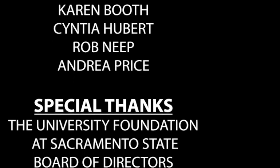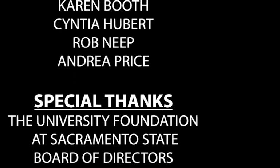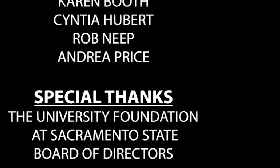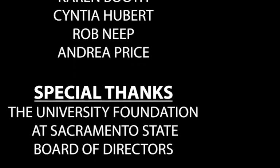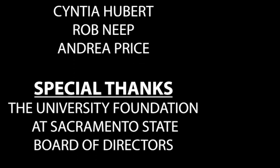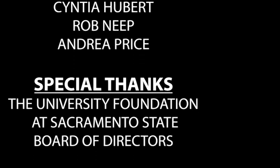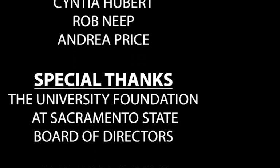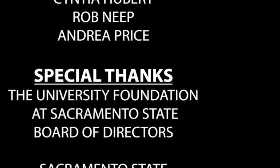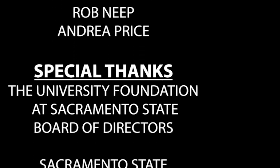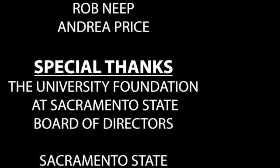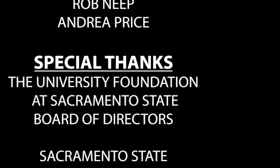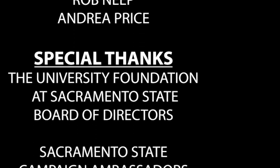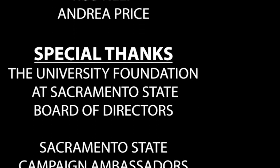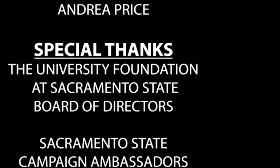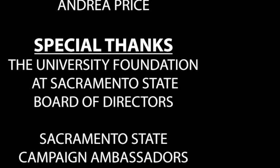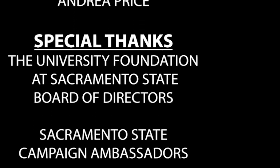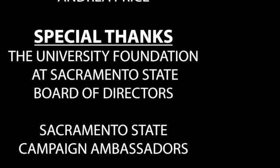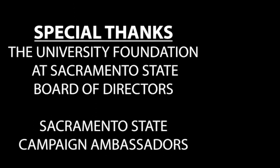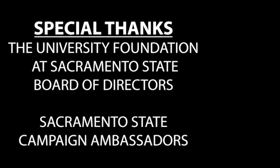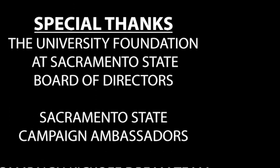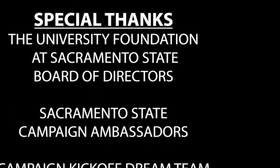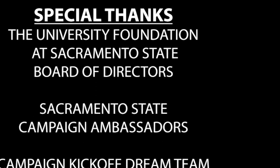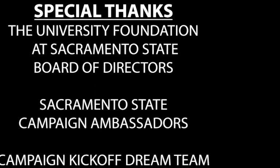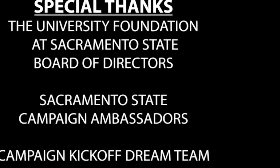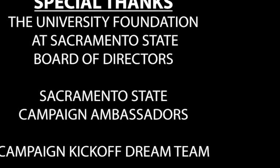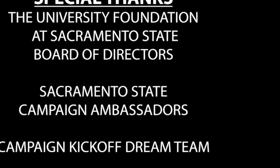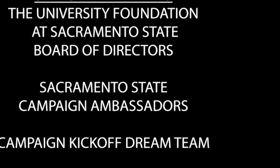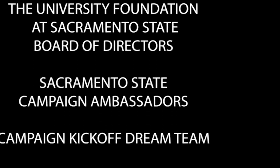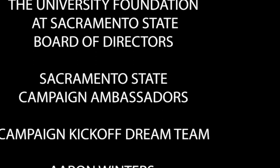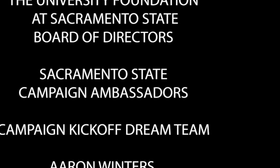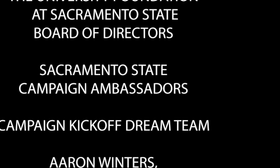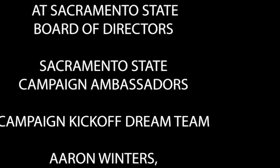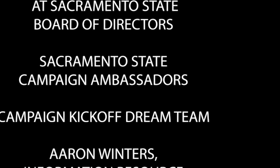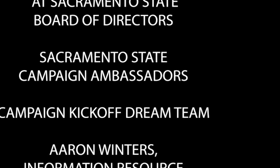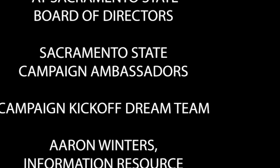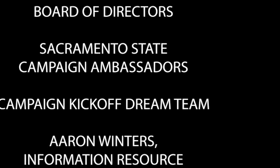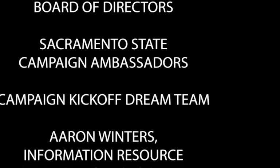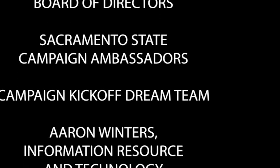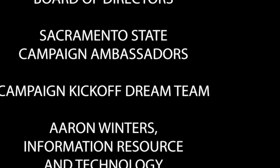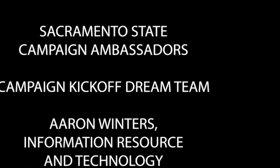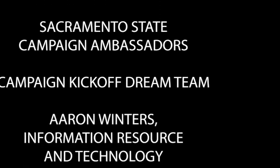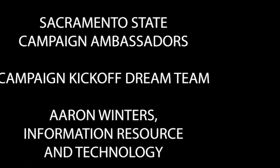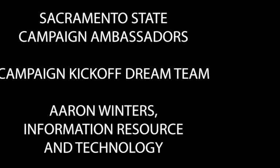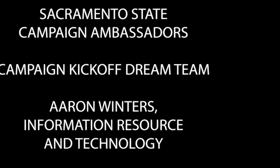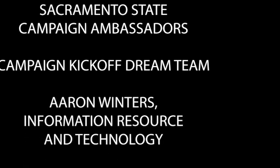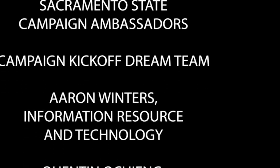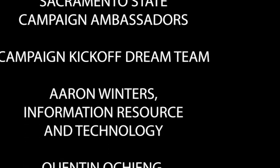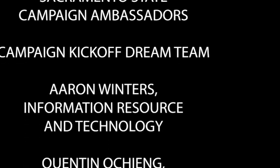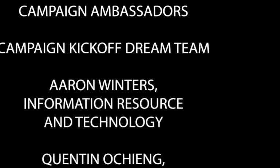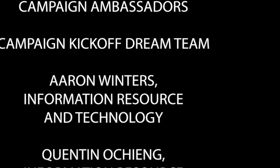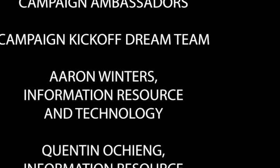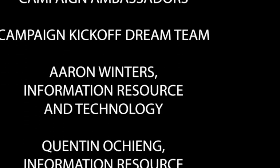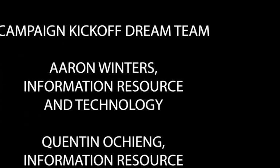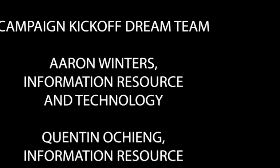global magazine, as well as many other opportunities. The university's scholarship and